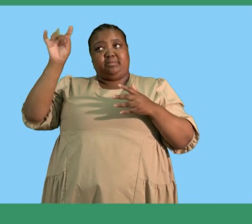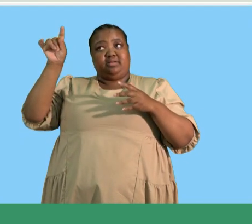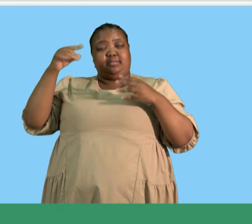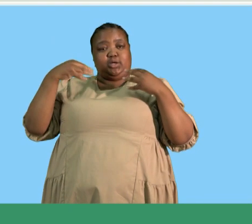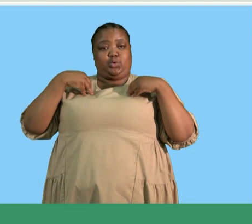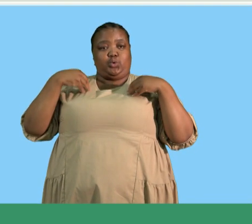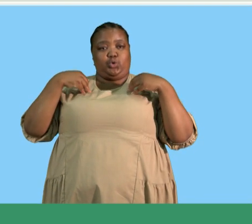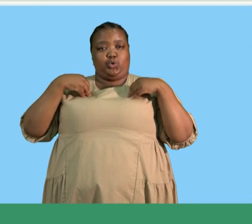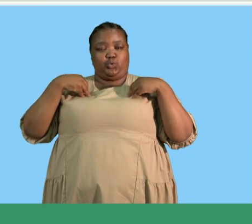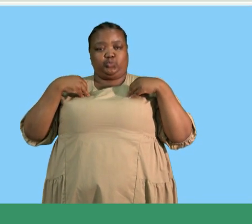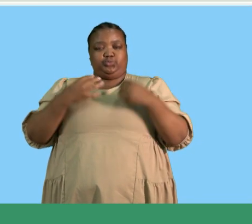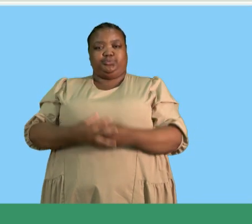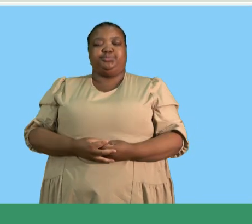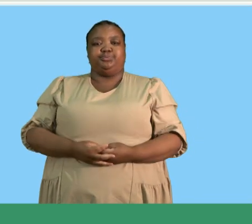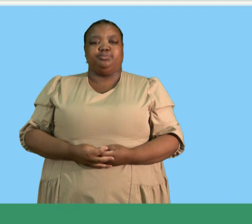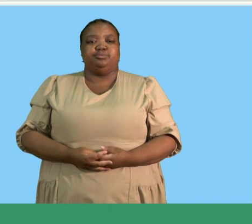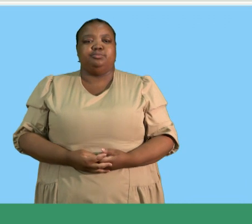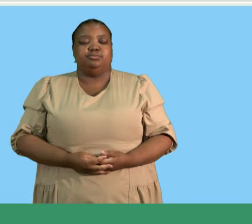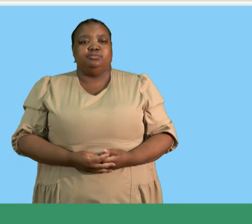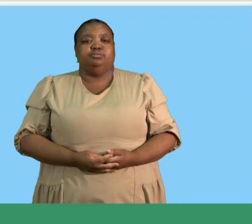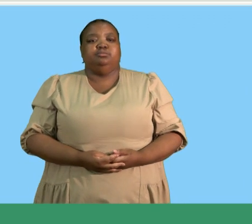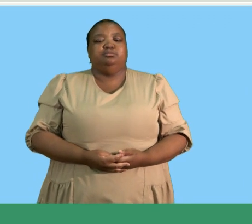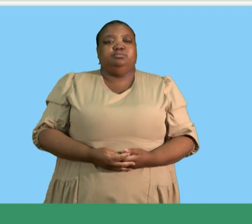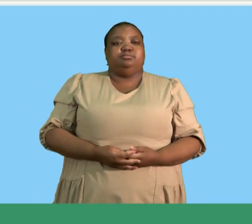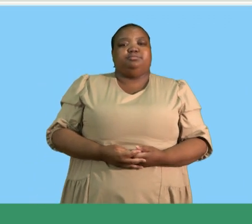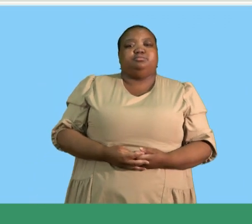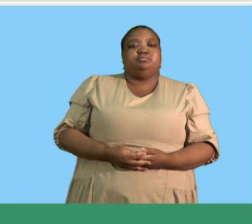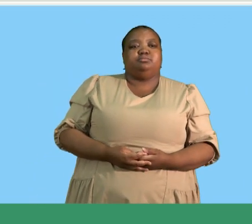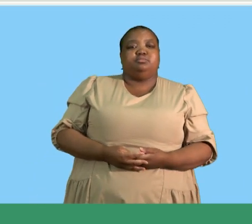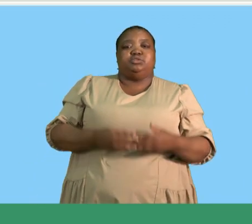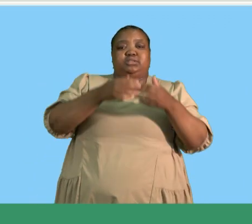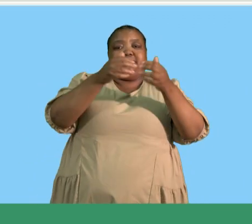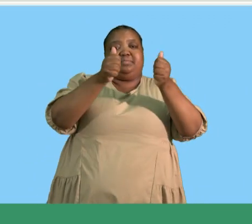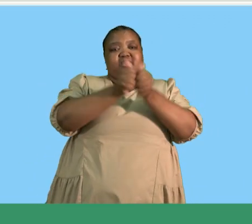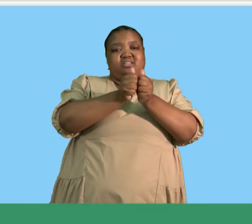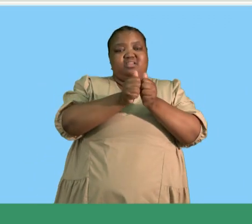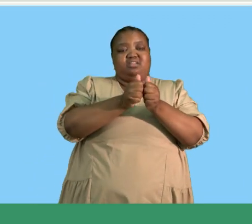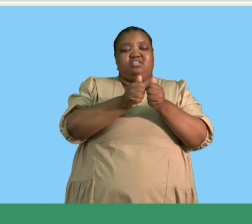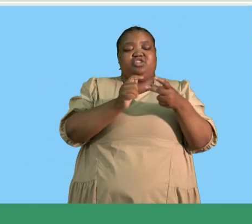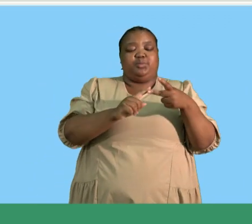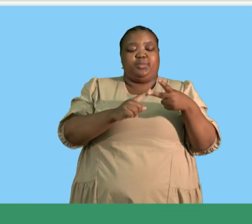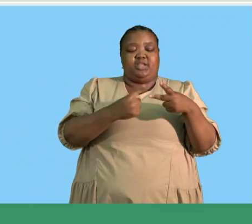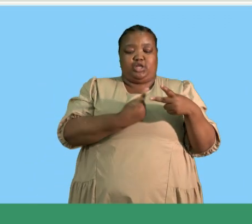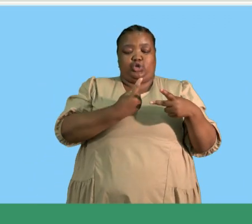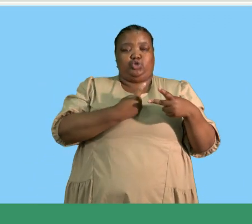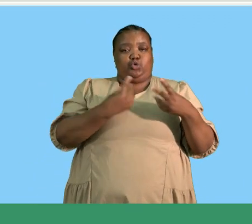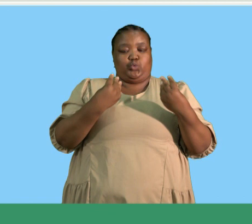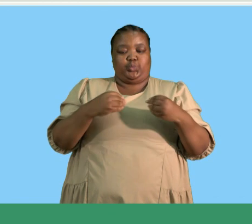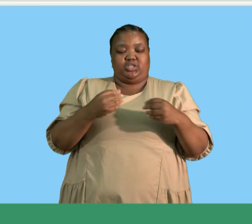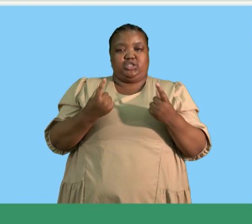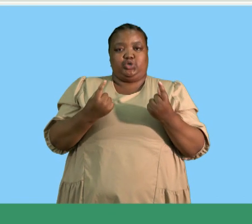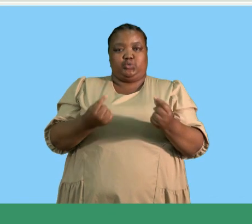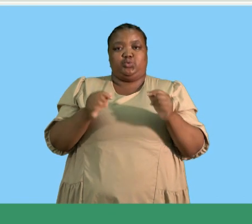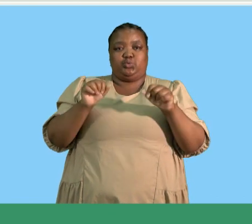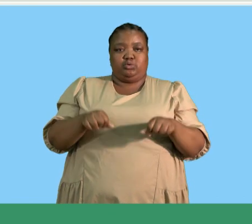and cooperatives. Now let's look at the differences of a partnership and a sole trader.